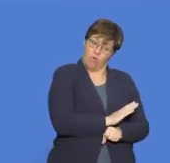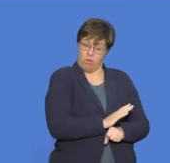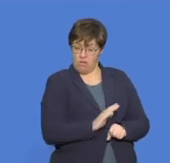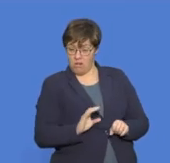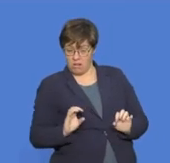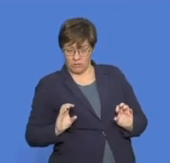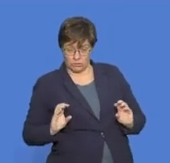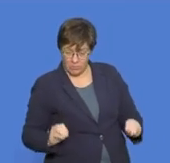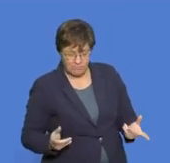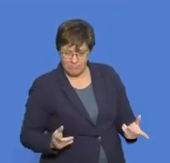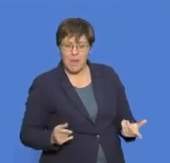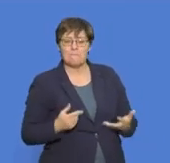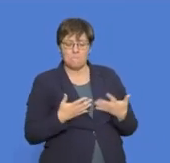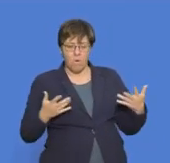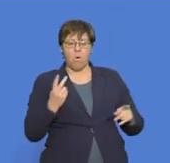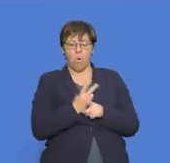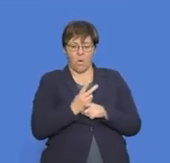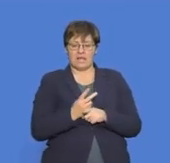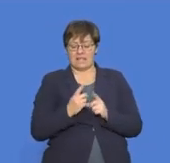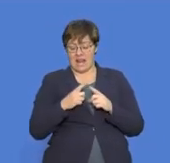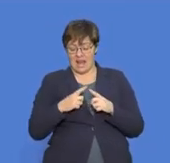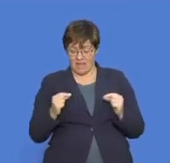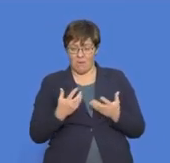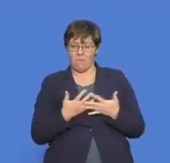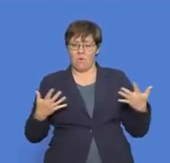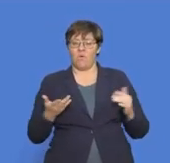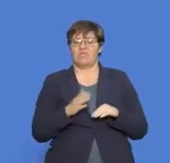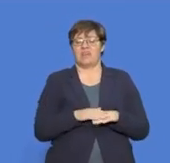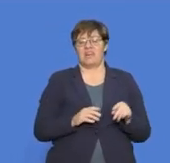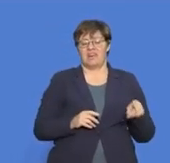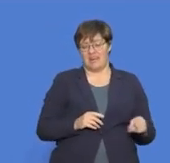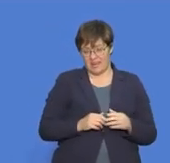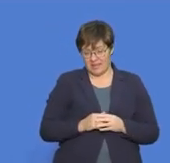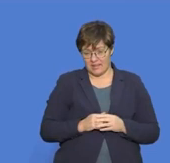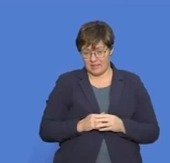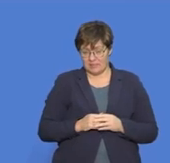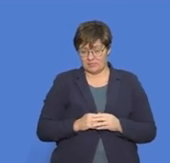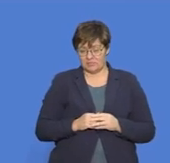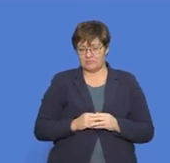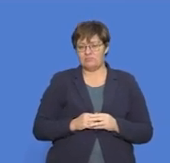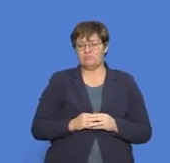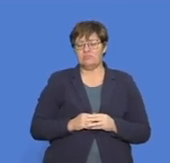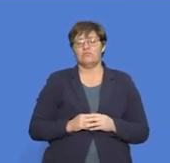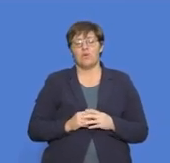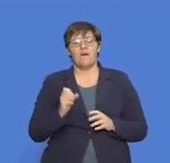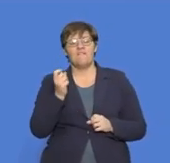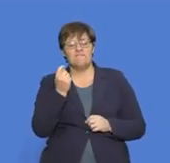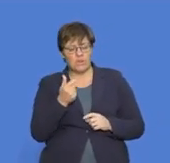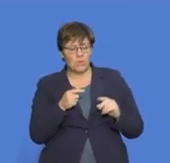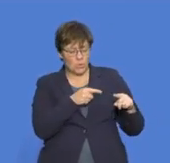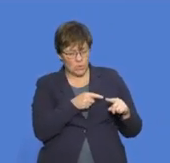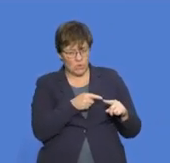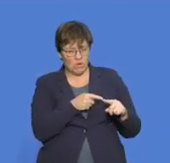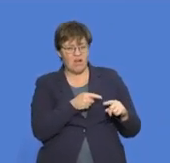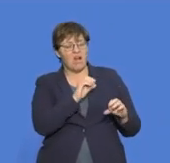little bit of a higher concentration here inside the leaf, so a few of those molecules will actually